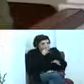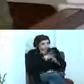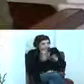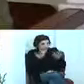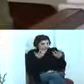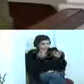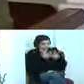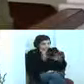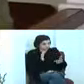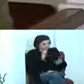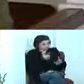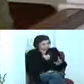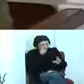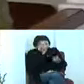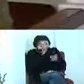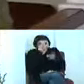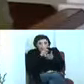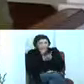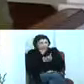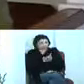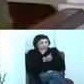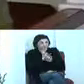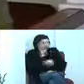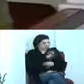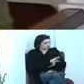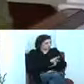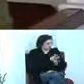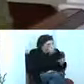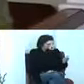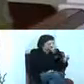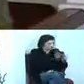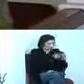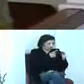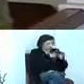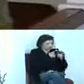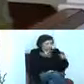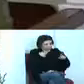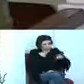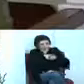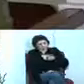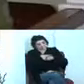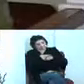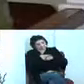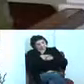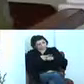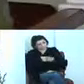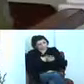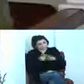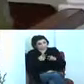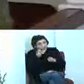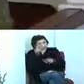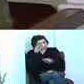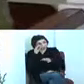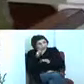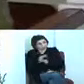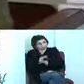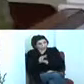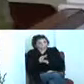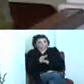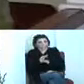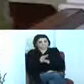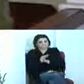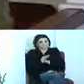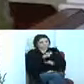Or are our beliefs contradictory to our faith, to